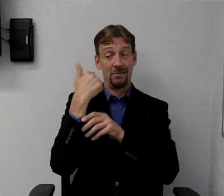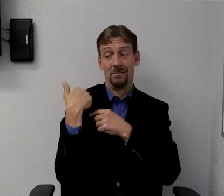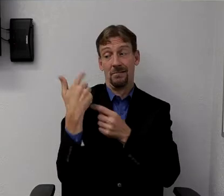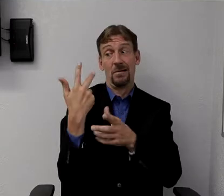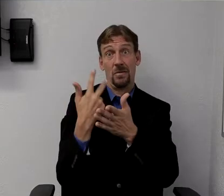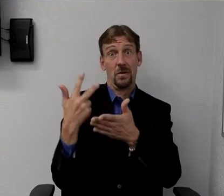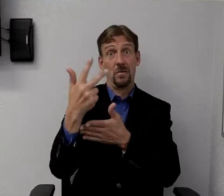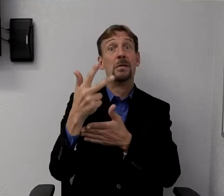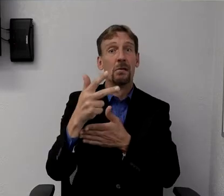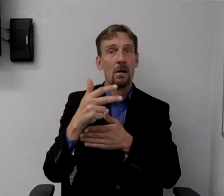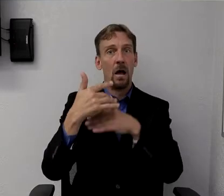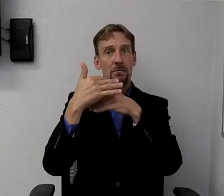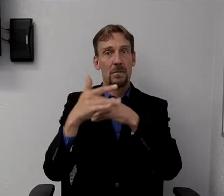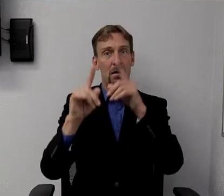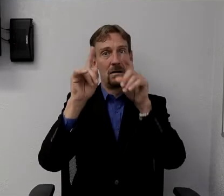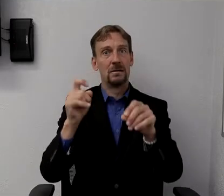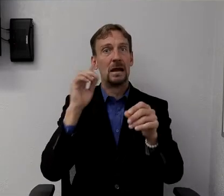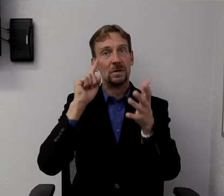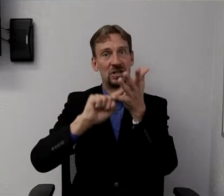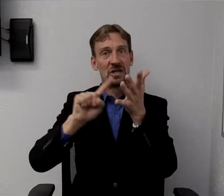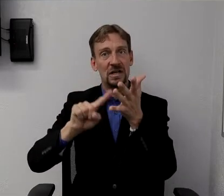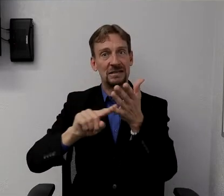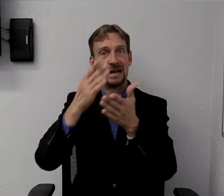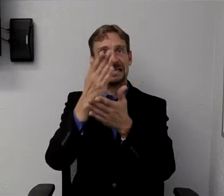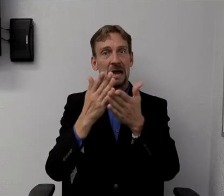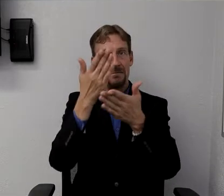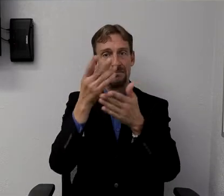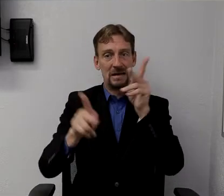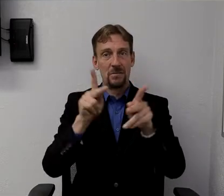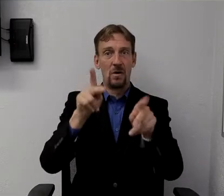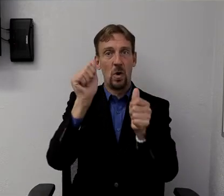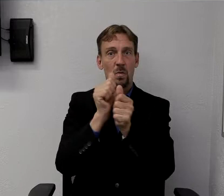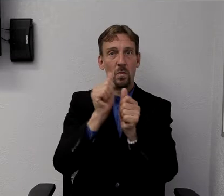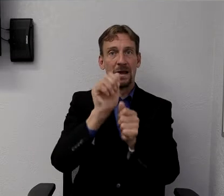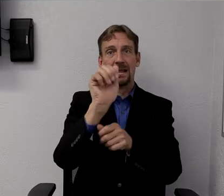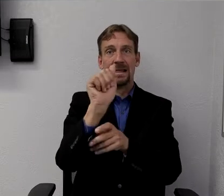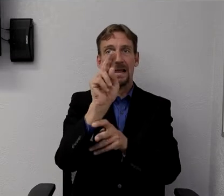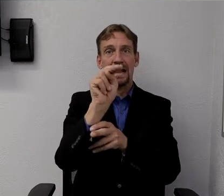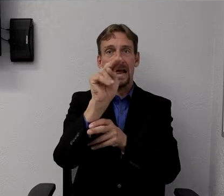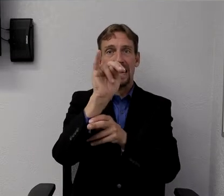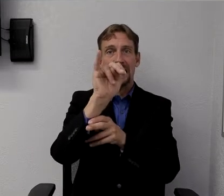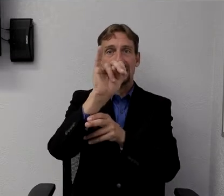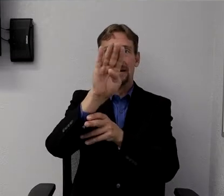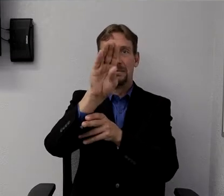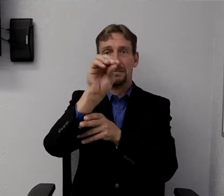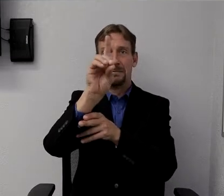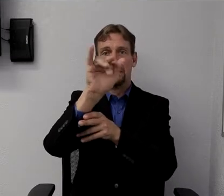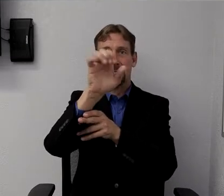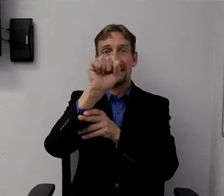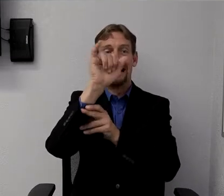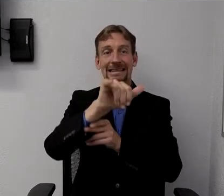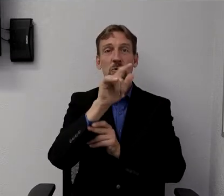test that detects the antibodies in somebody that had been infected with the virus but has now